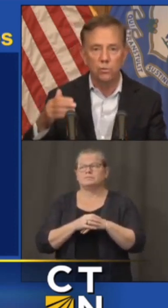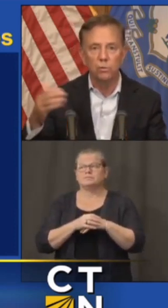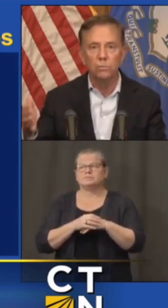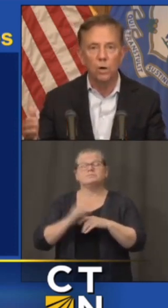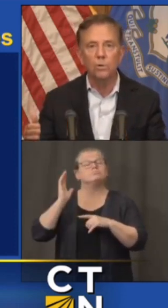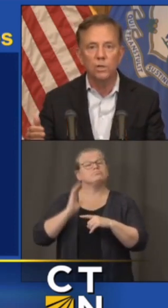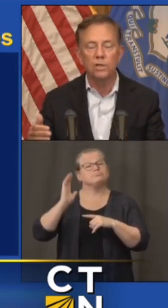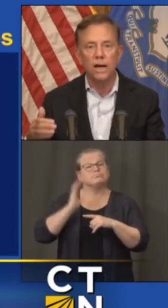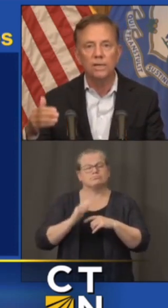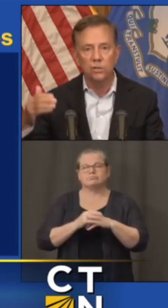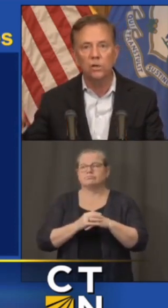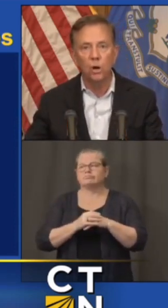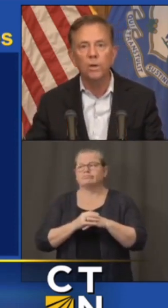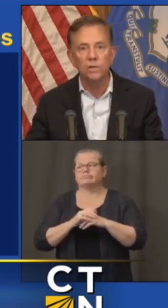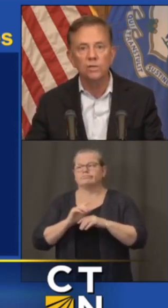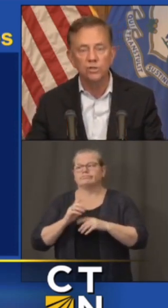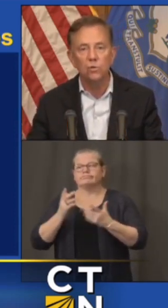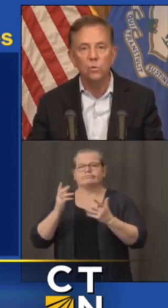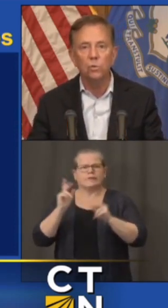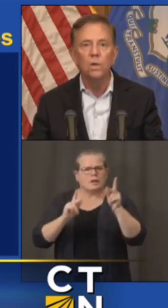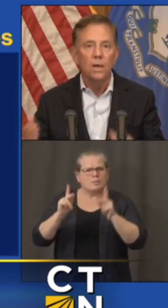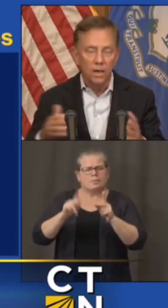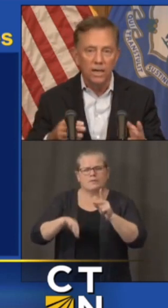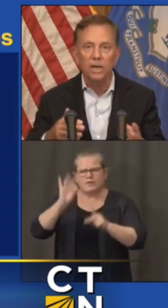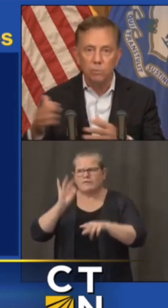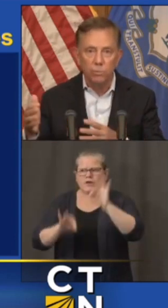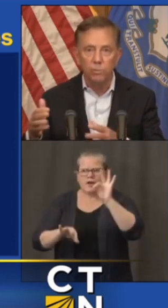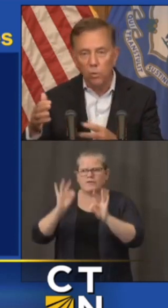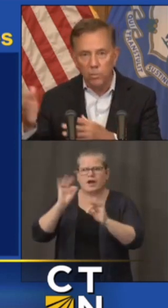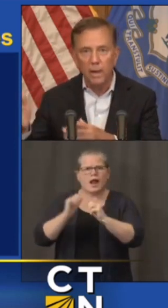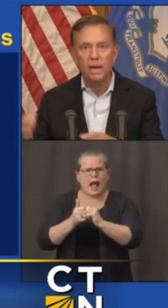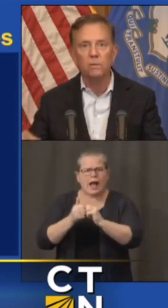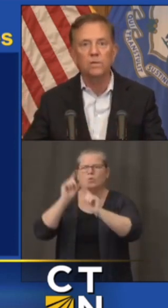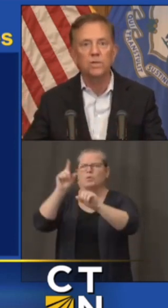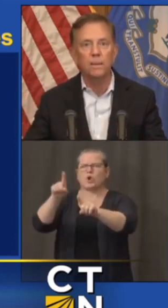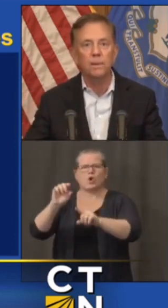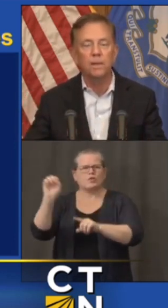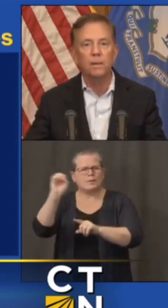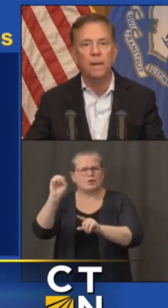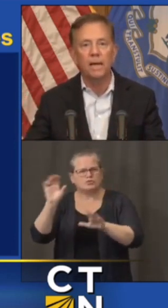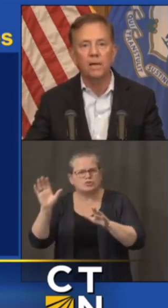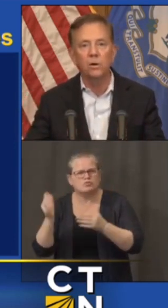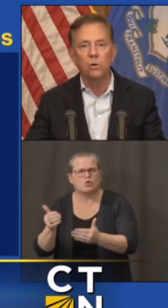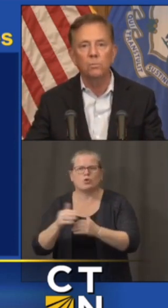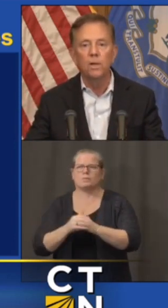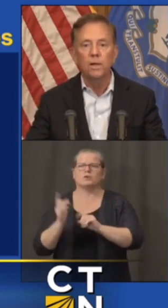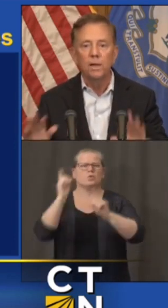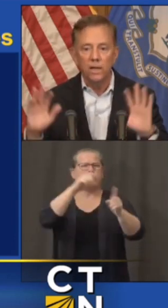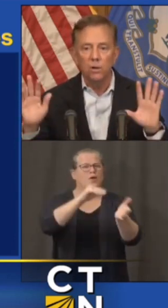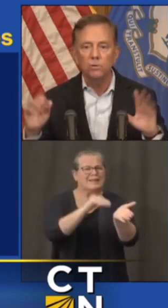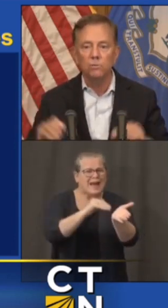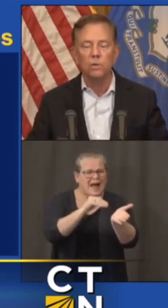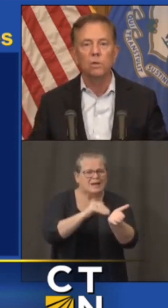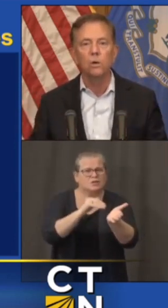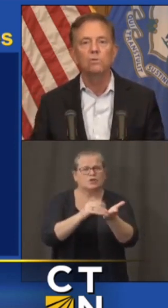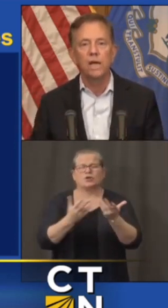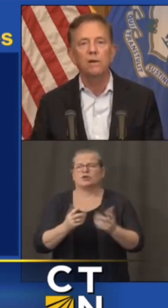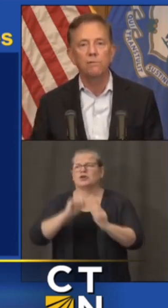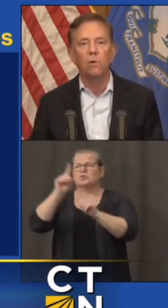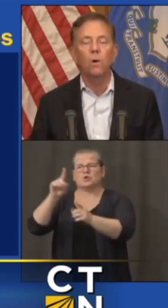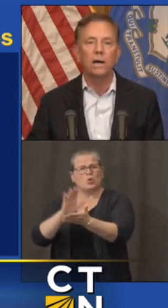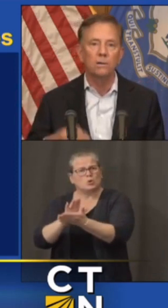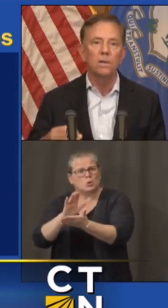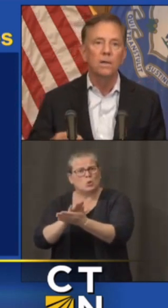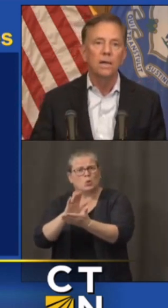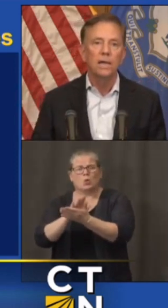emergency room, go into the doctor, going to the school. A kid would report back on what's happening back at home, and those were closed down